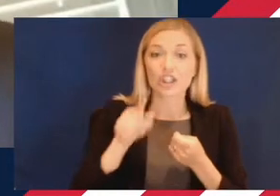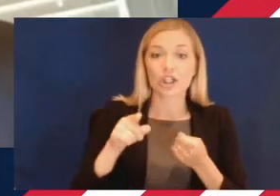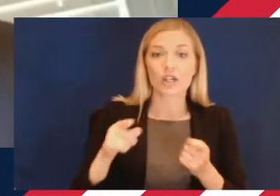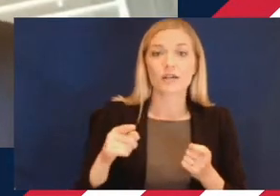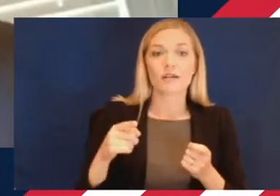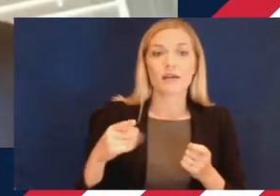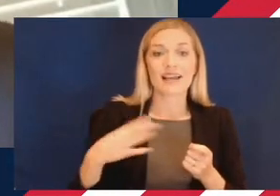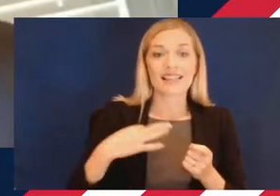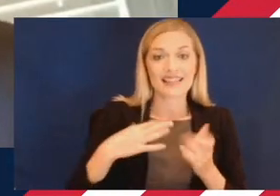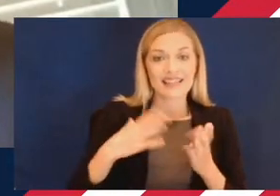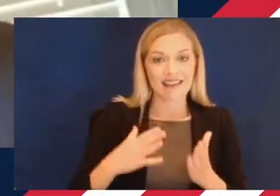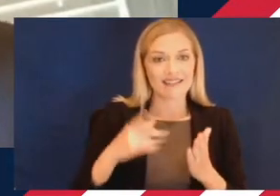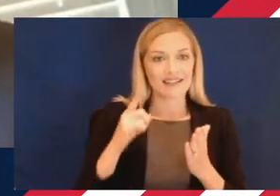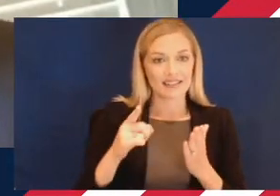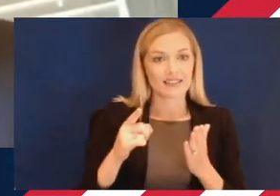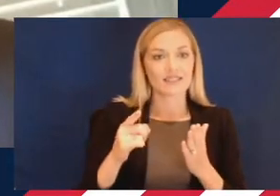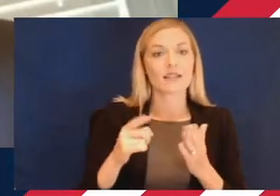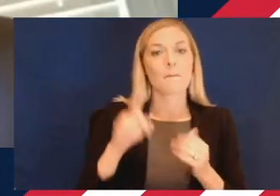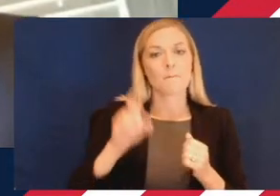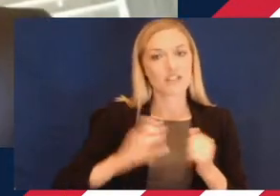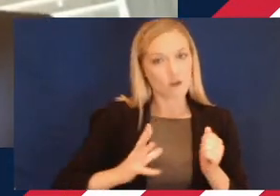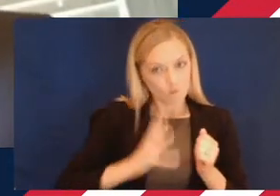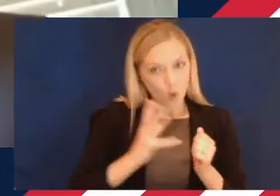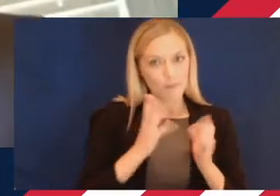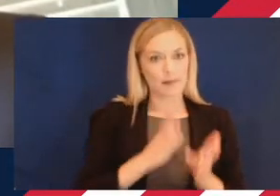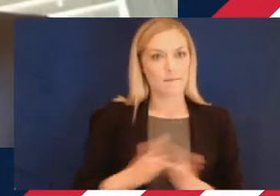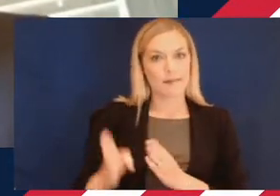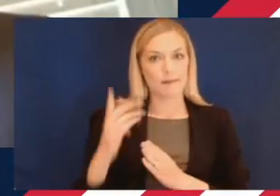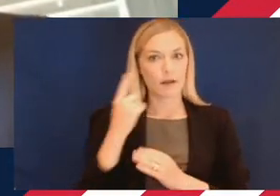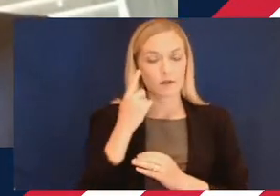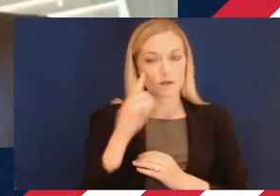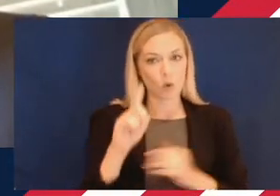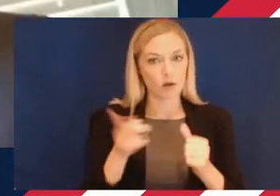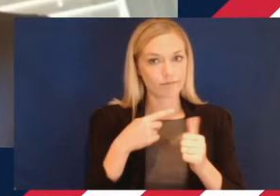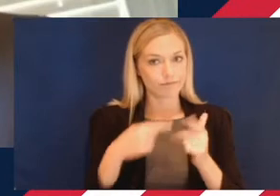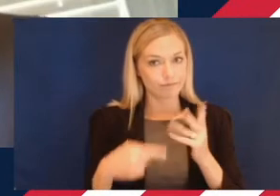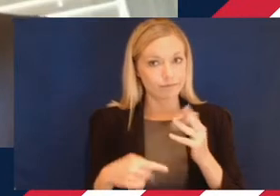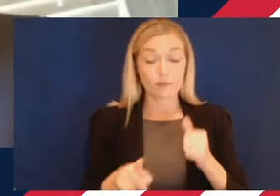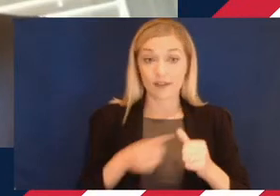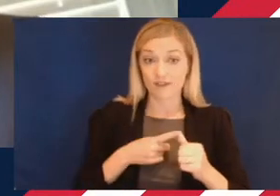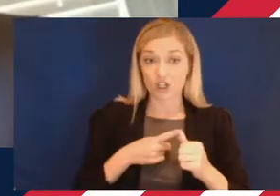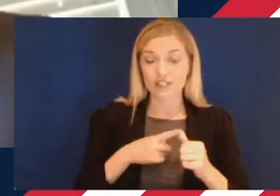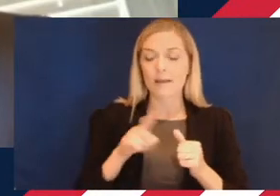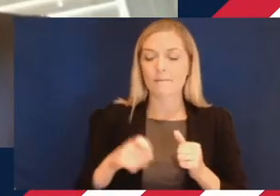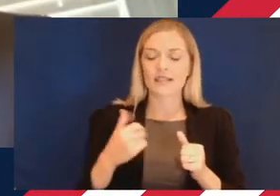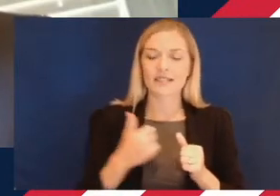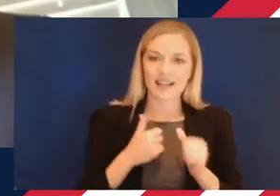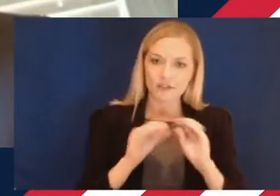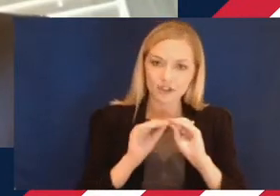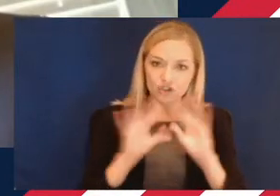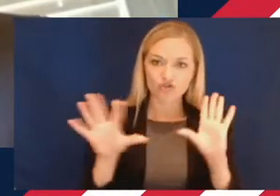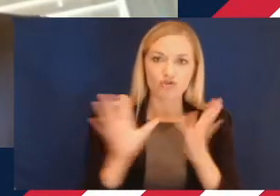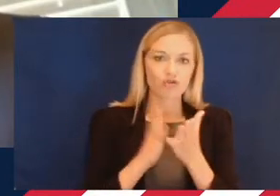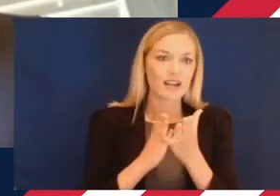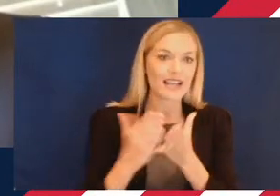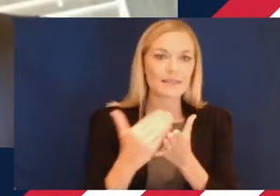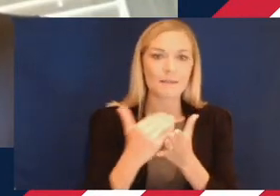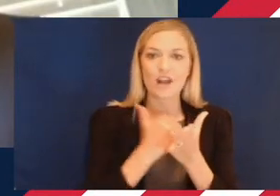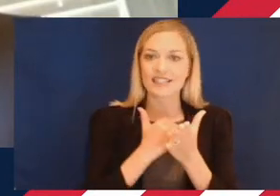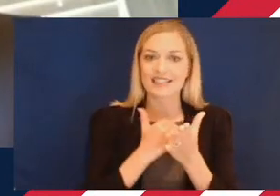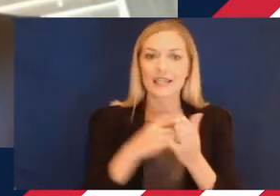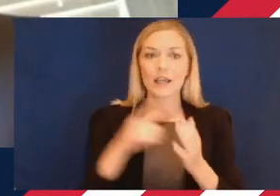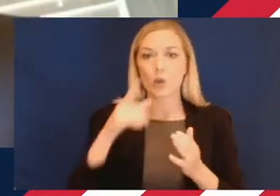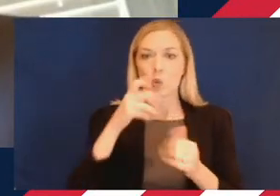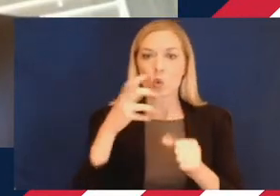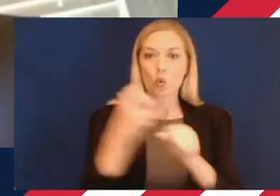the following. First, they have got to make sure that there's transparency in contracts being awarded by the